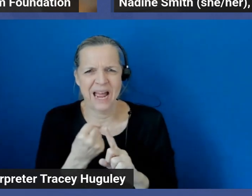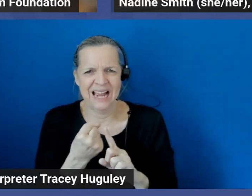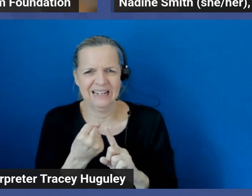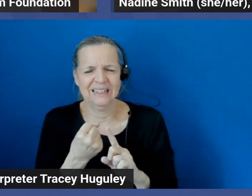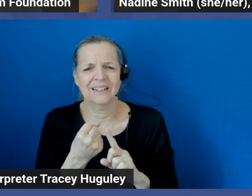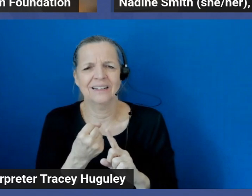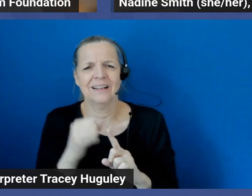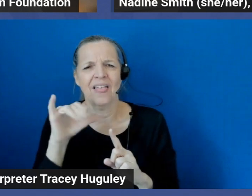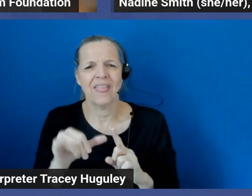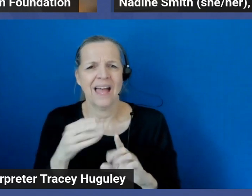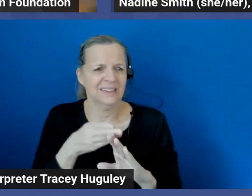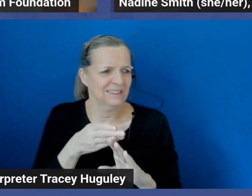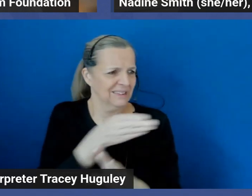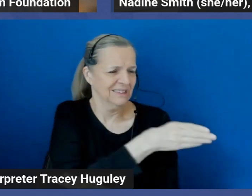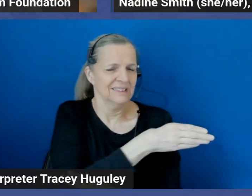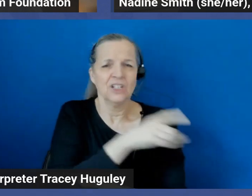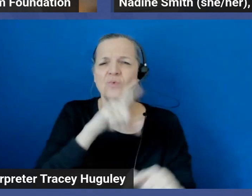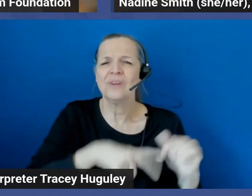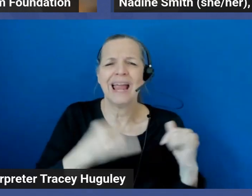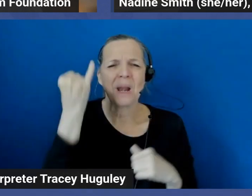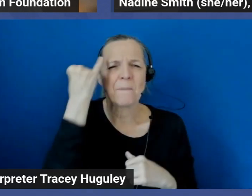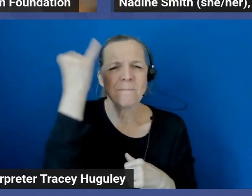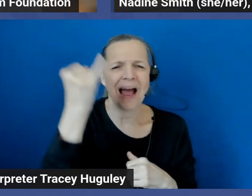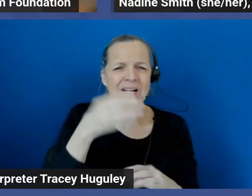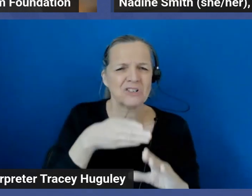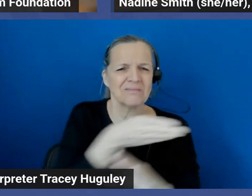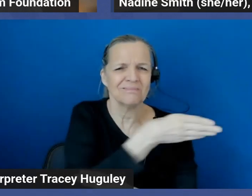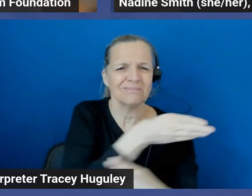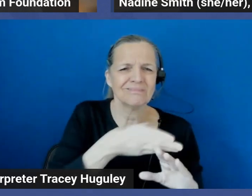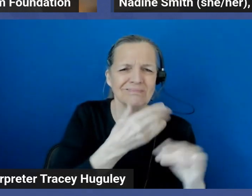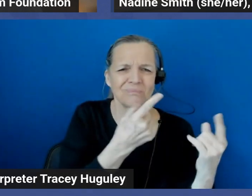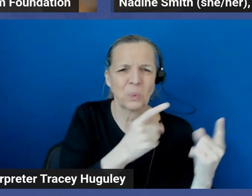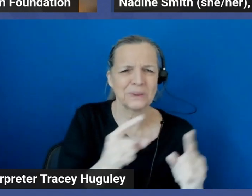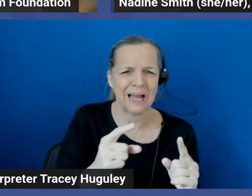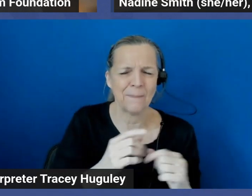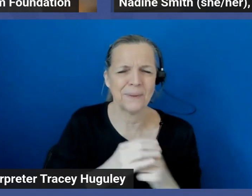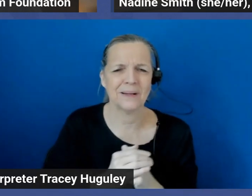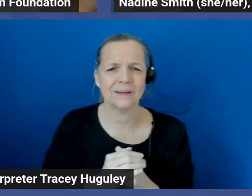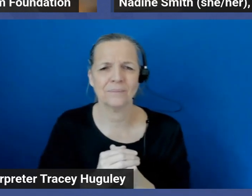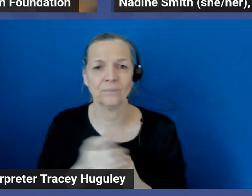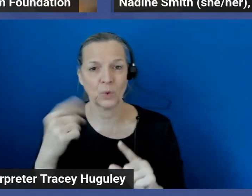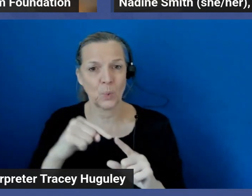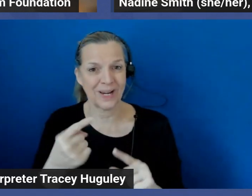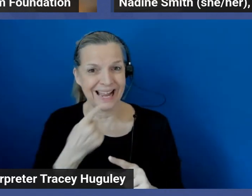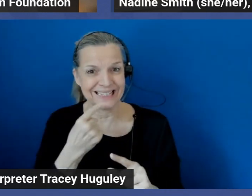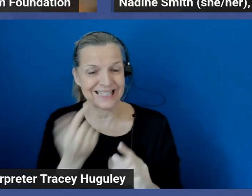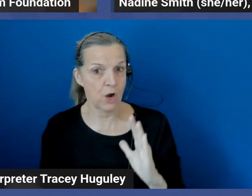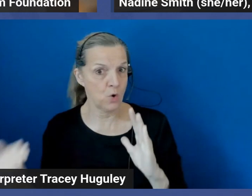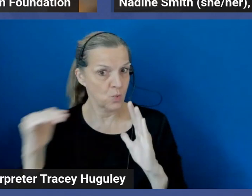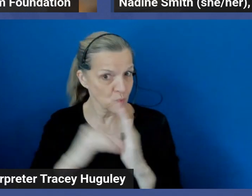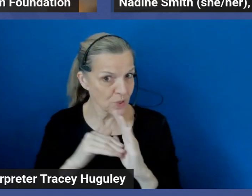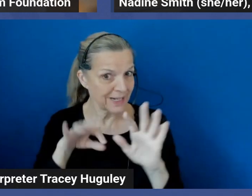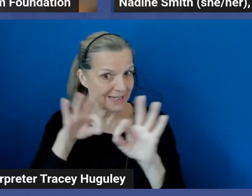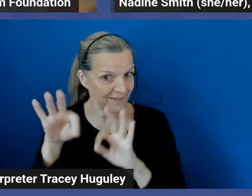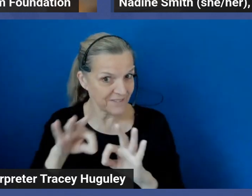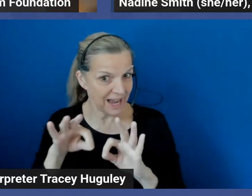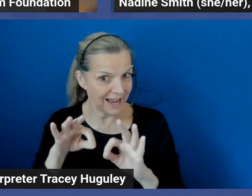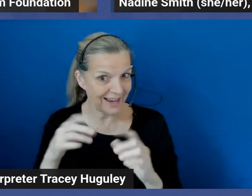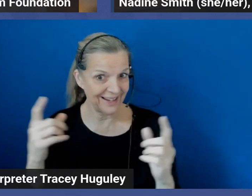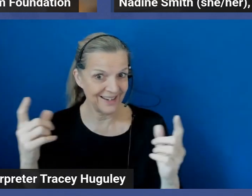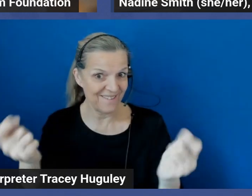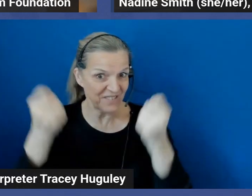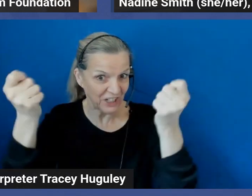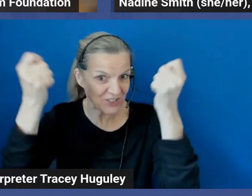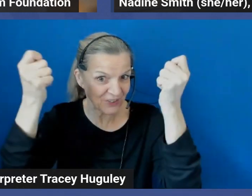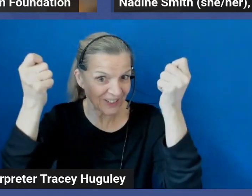we first began this work. So, yes, when I say redefine victory, understand